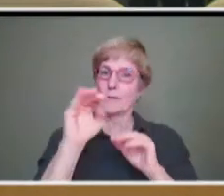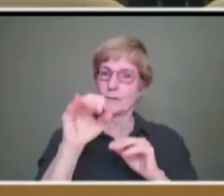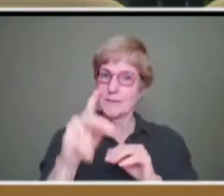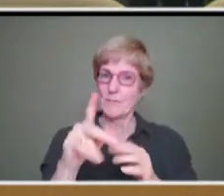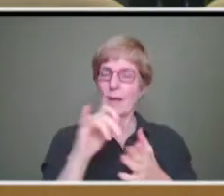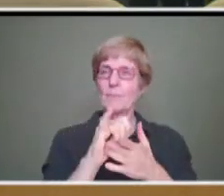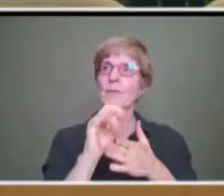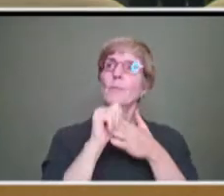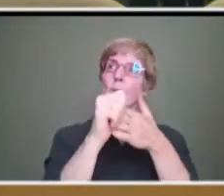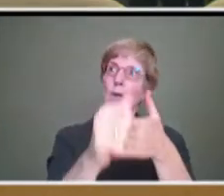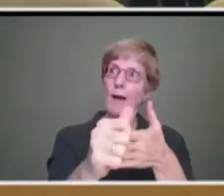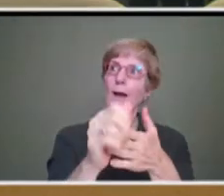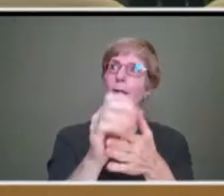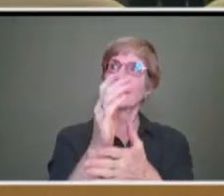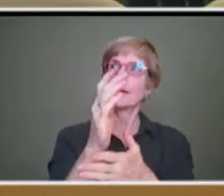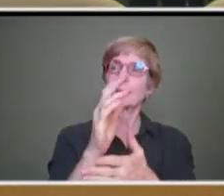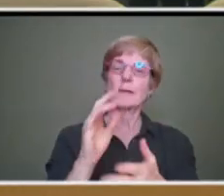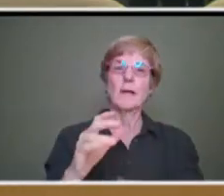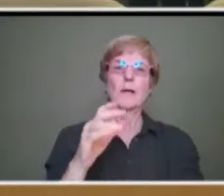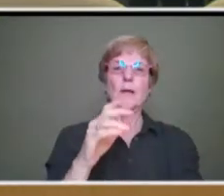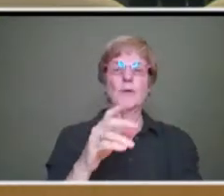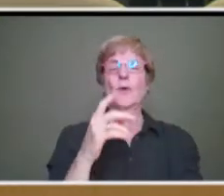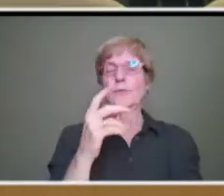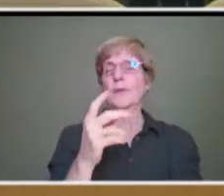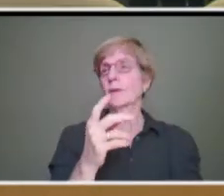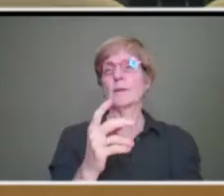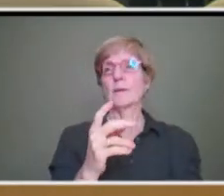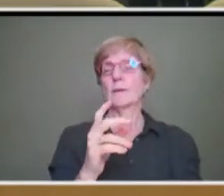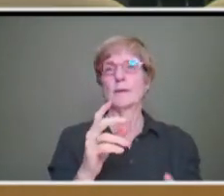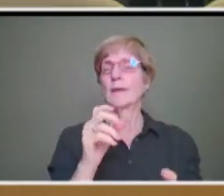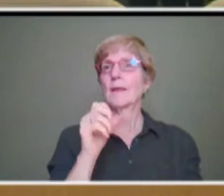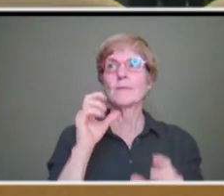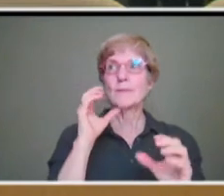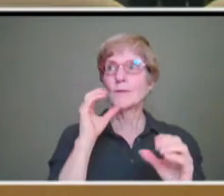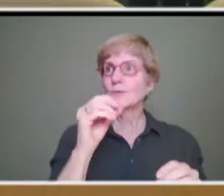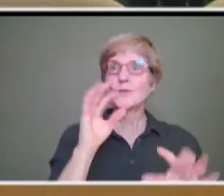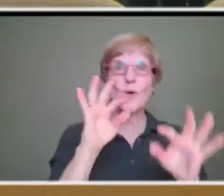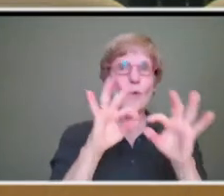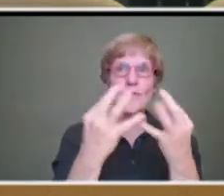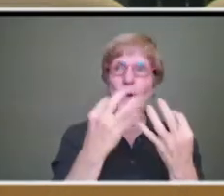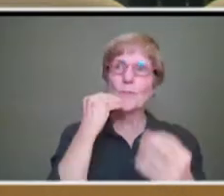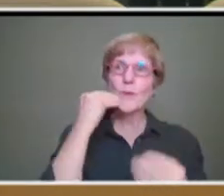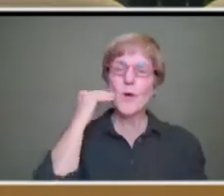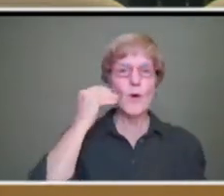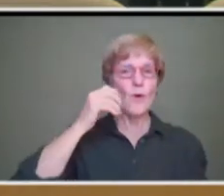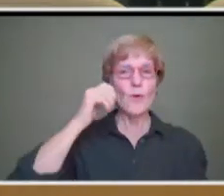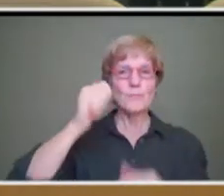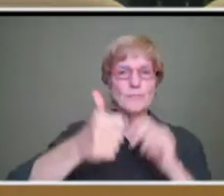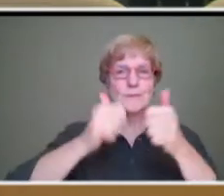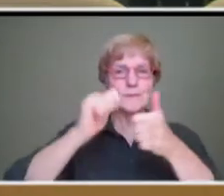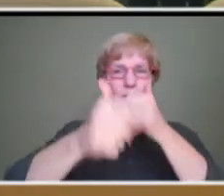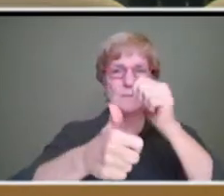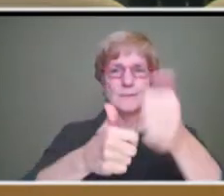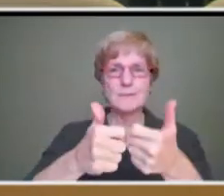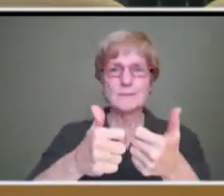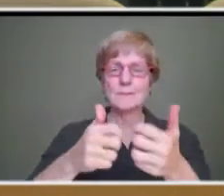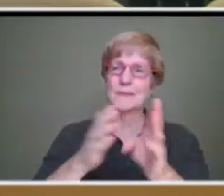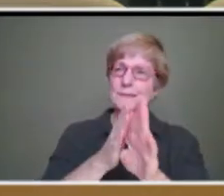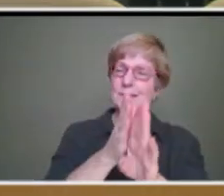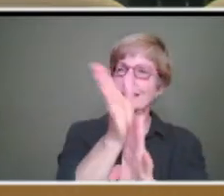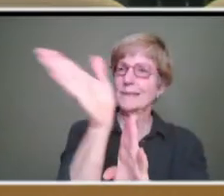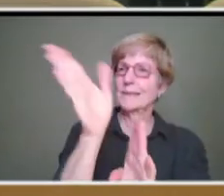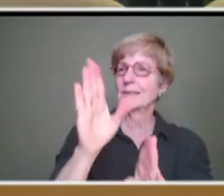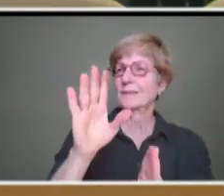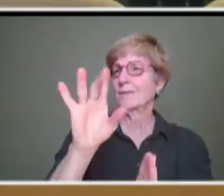of that and I mean y'all look at it too there's not a bit of single family around it um so I I don't know maybe that would be